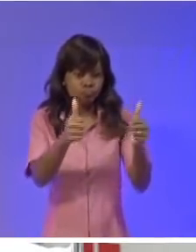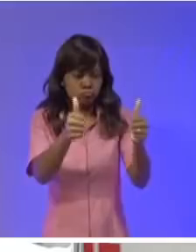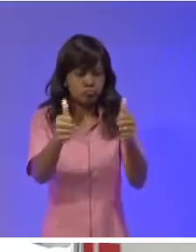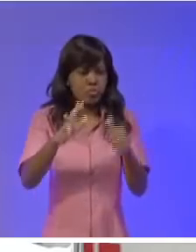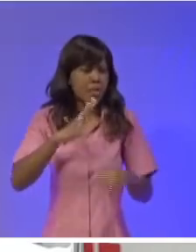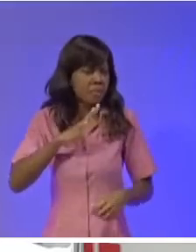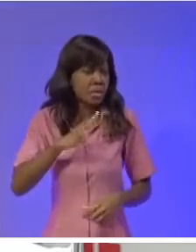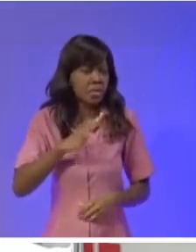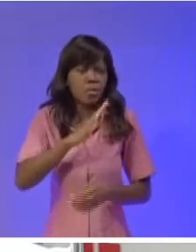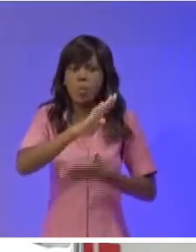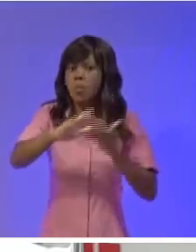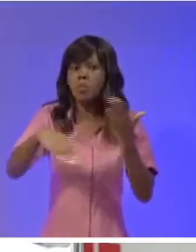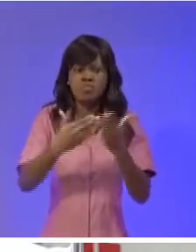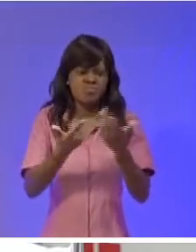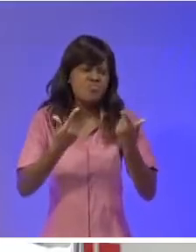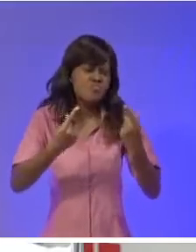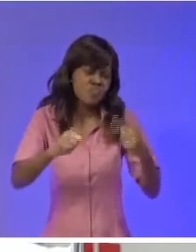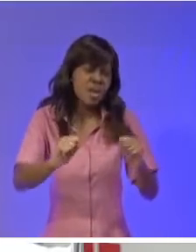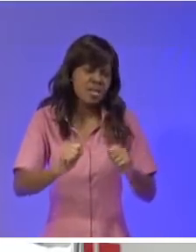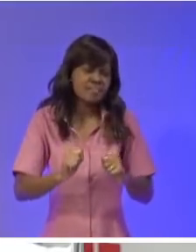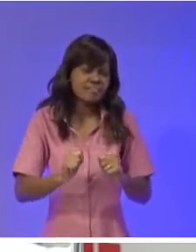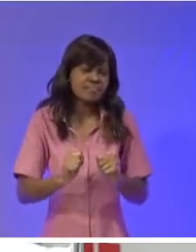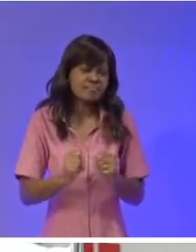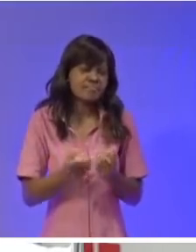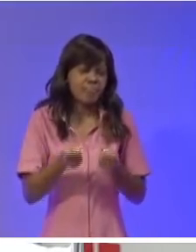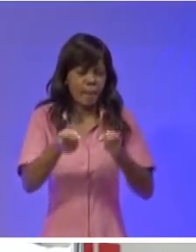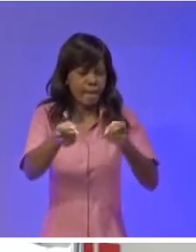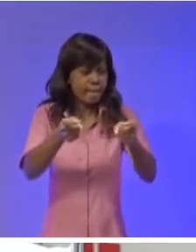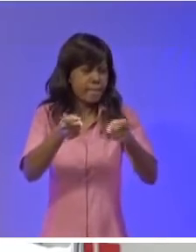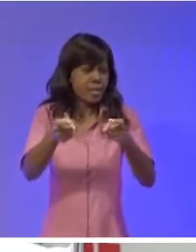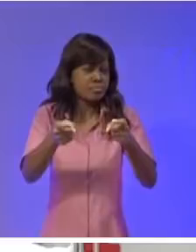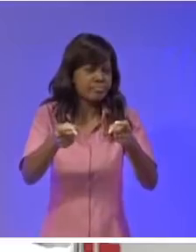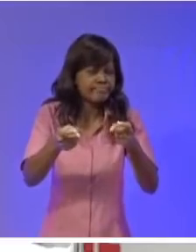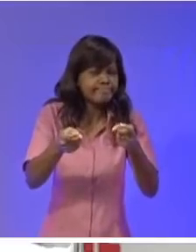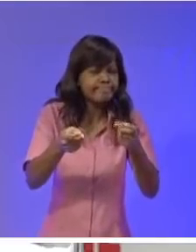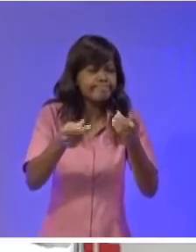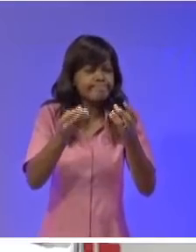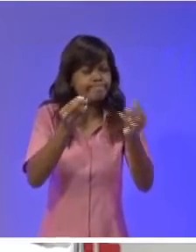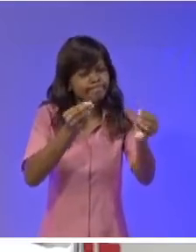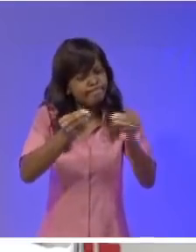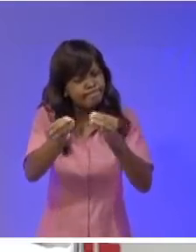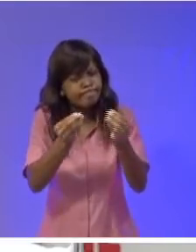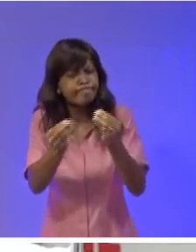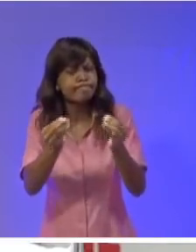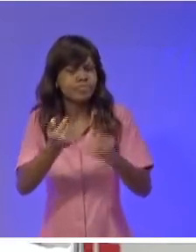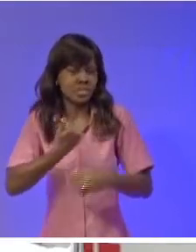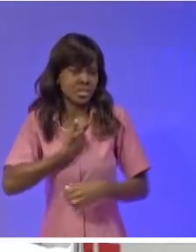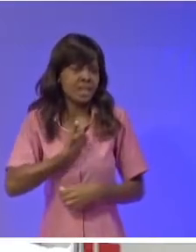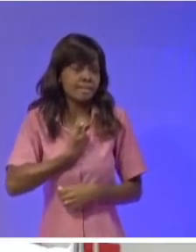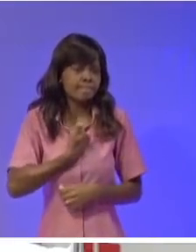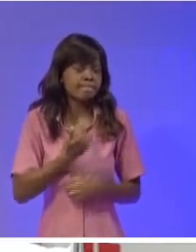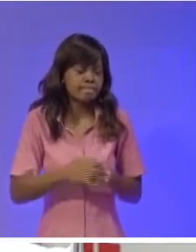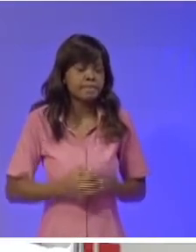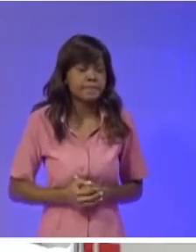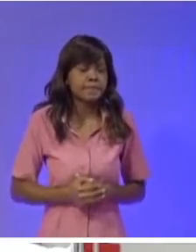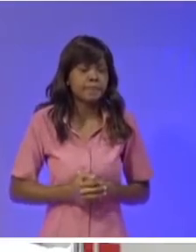ourselves. Healthcare workers, as you know, I visited about 10 facilities over the